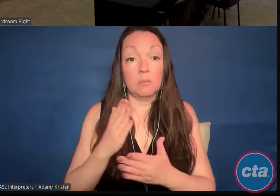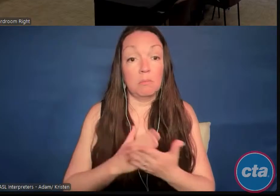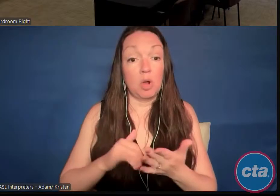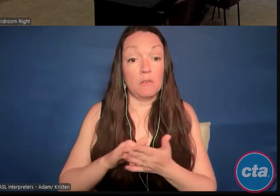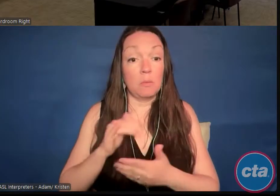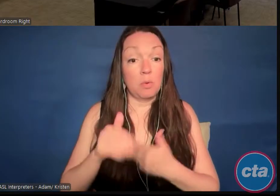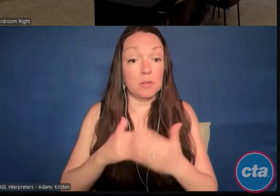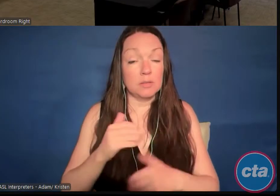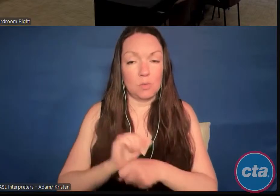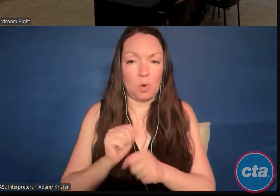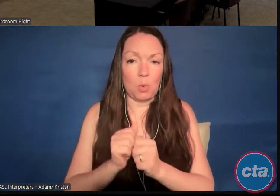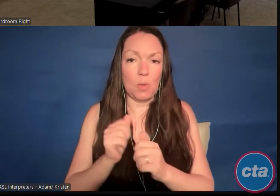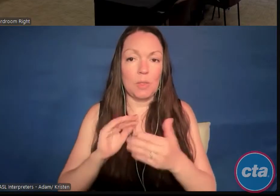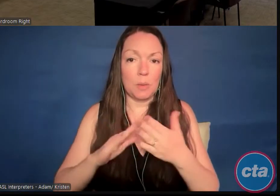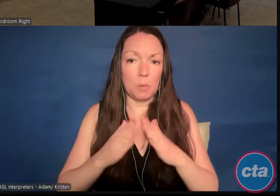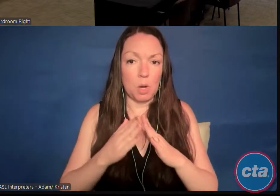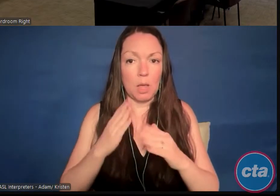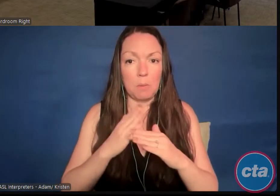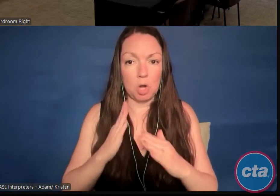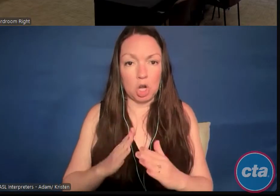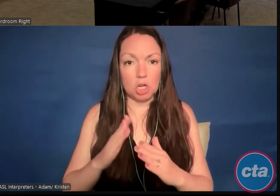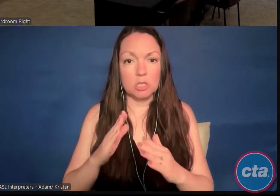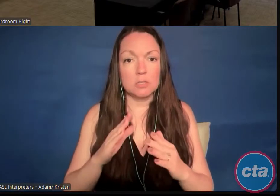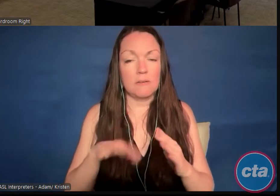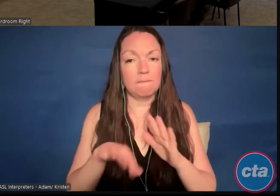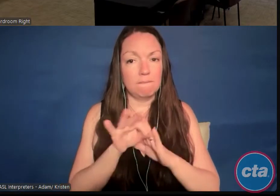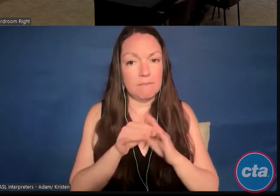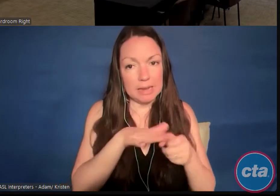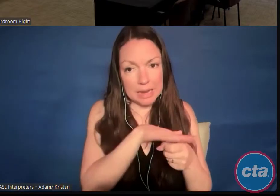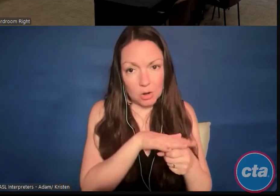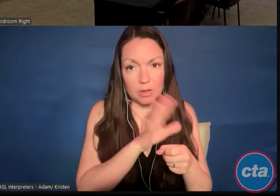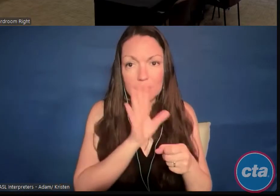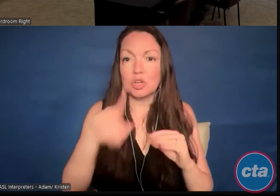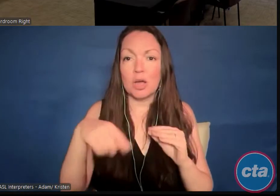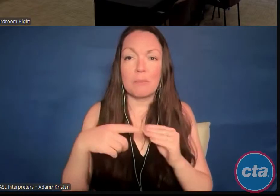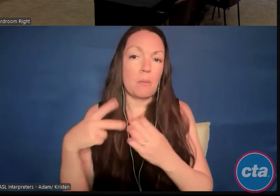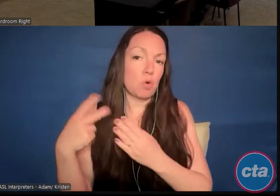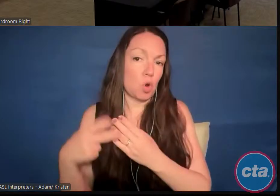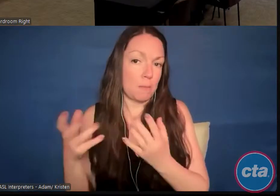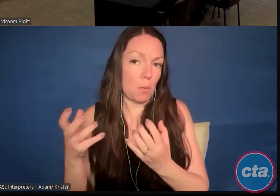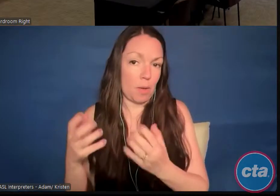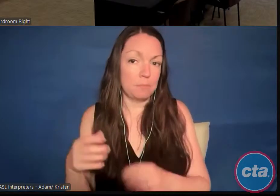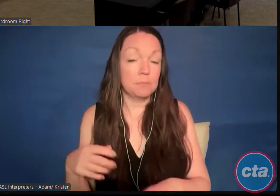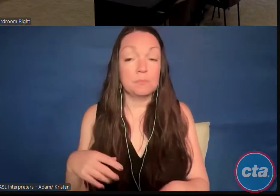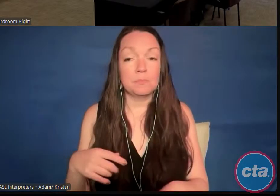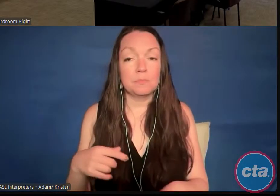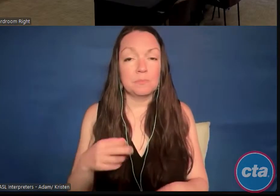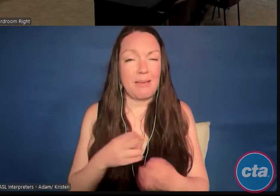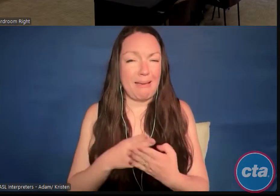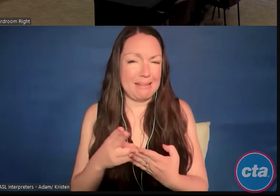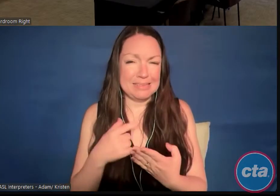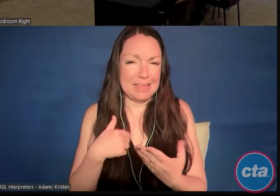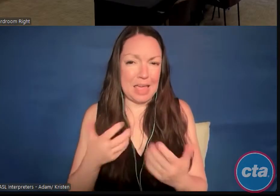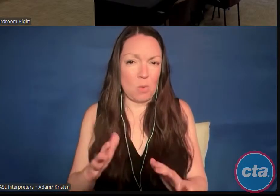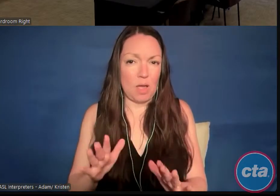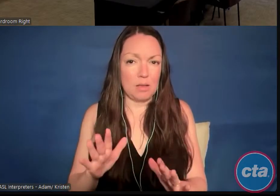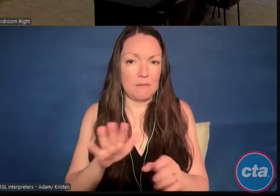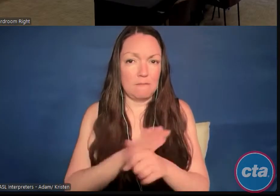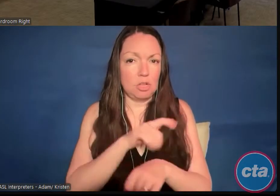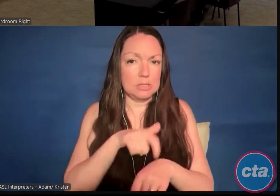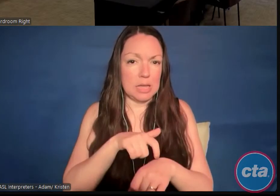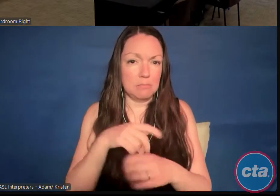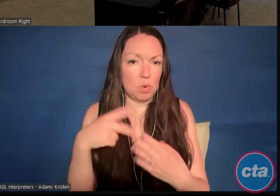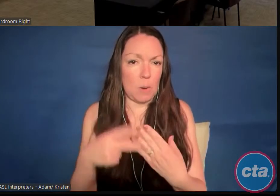partners to be able to carve out areas and to talk about programming, right? I'll be honest, I don't want to program a park full time. I've